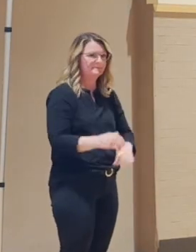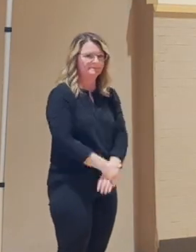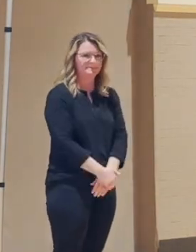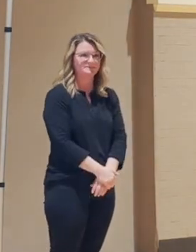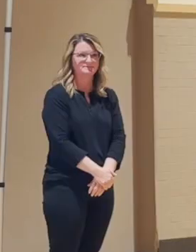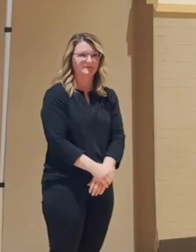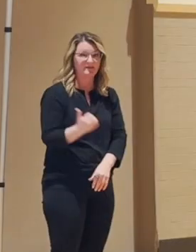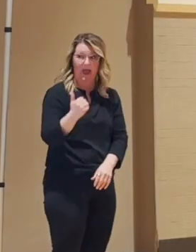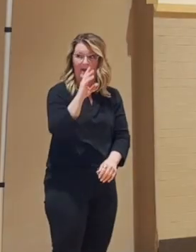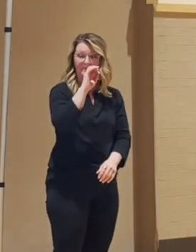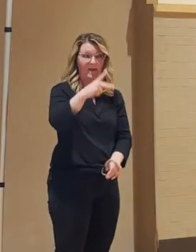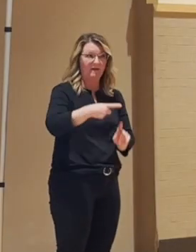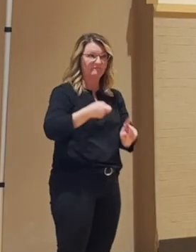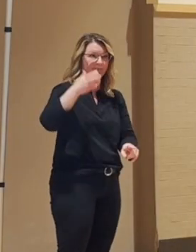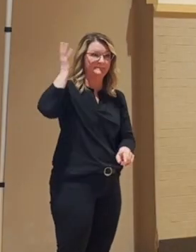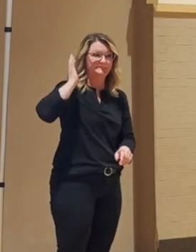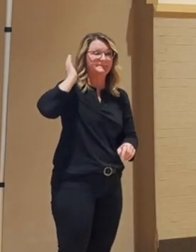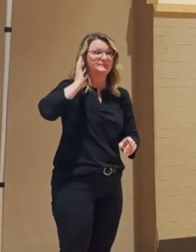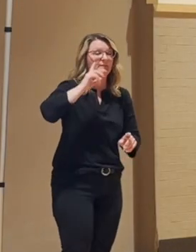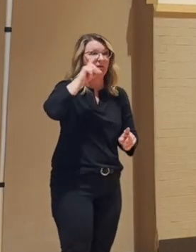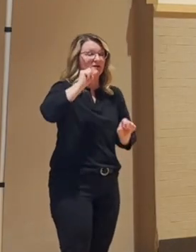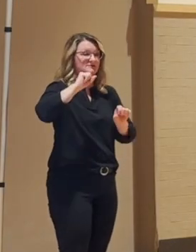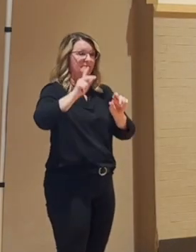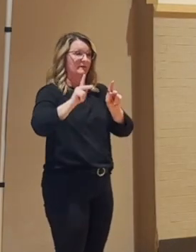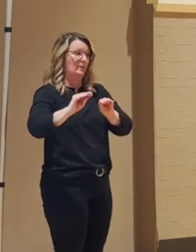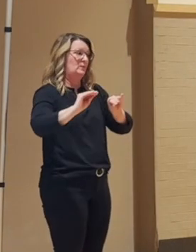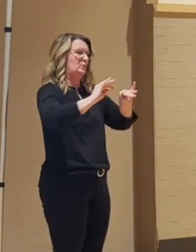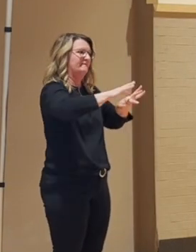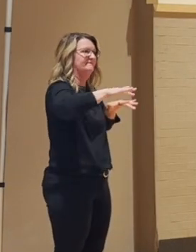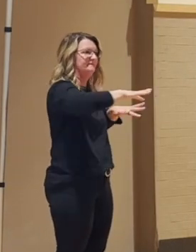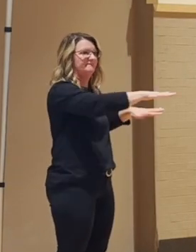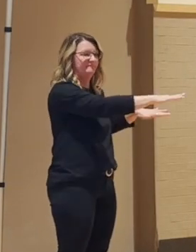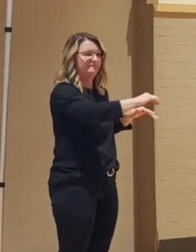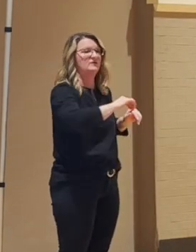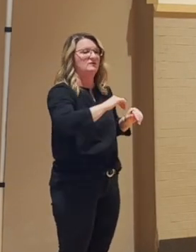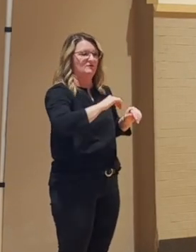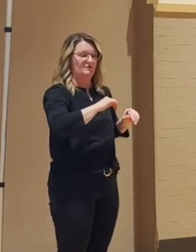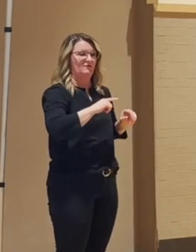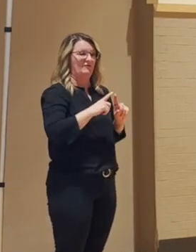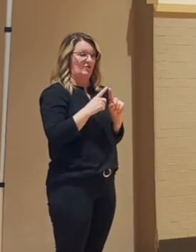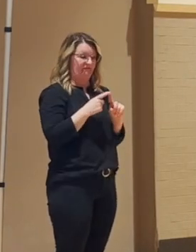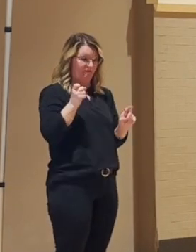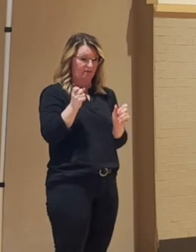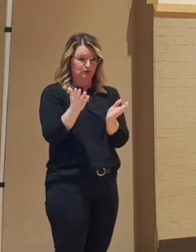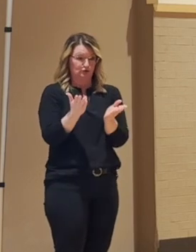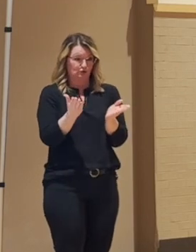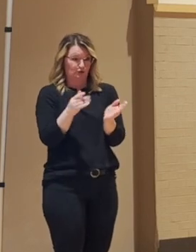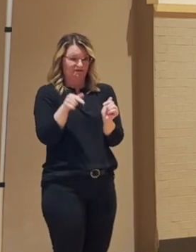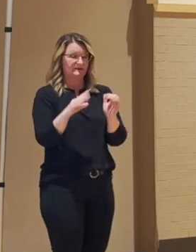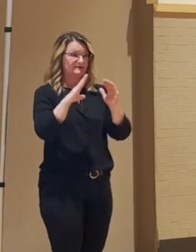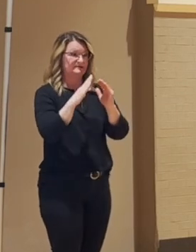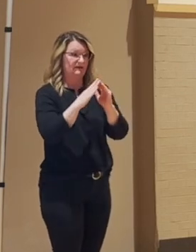This is a map from that time. So because of the suburban sprawl, we went from just serving the city